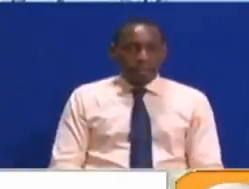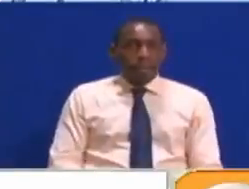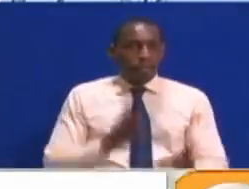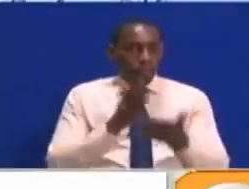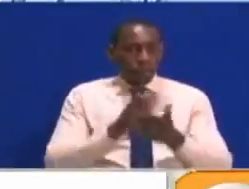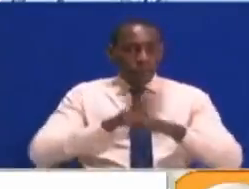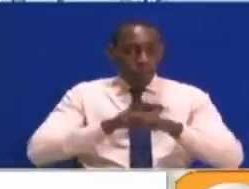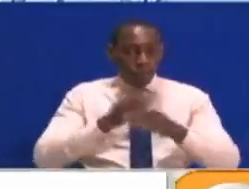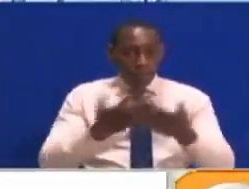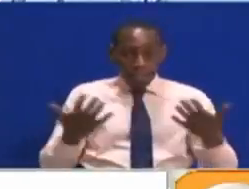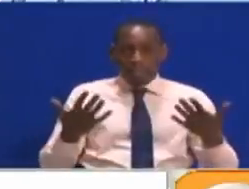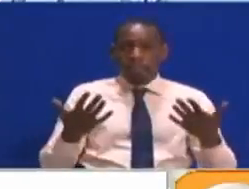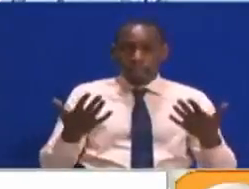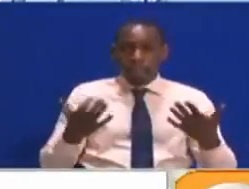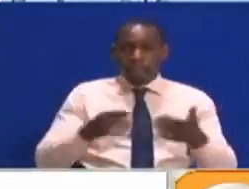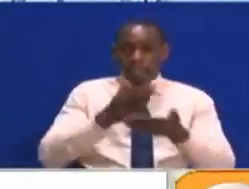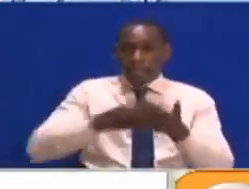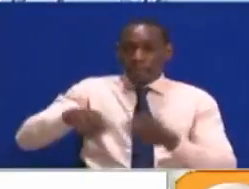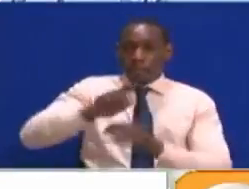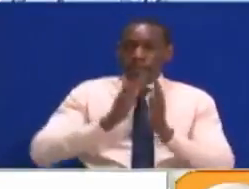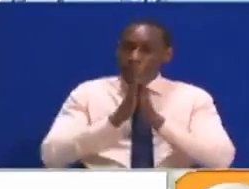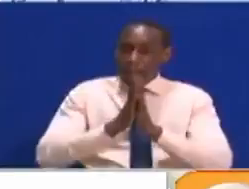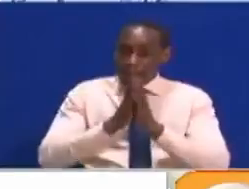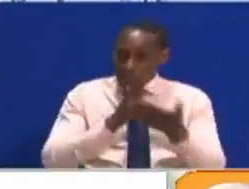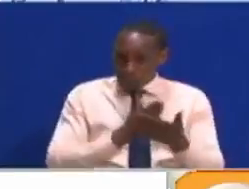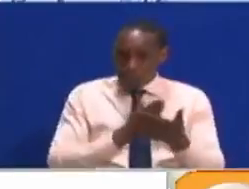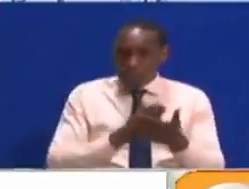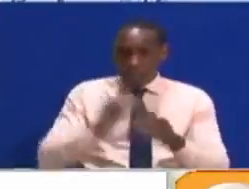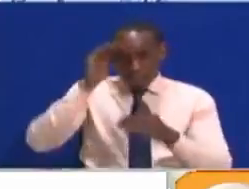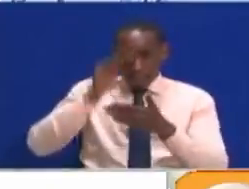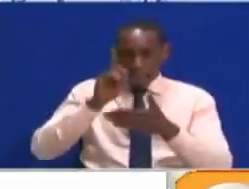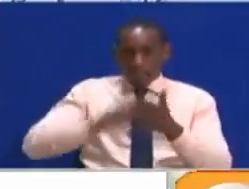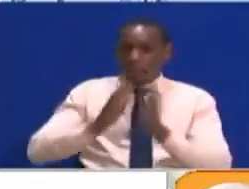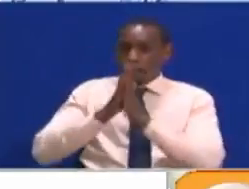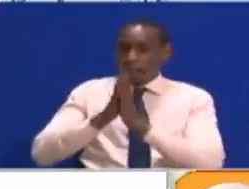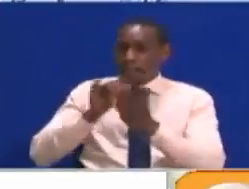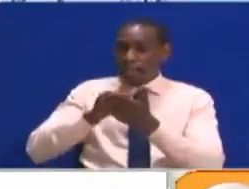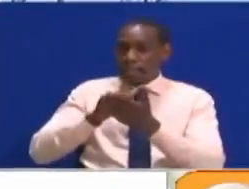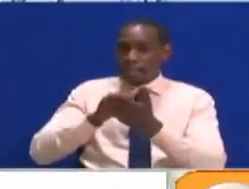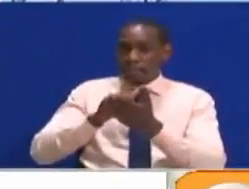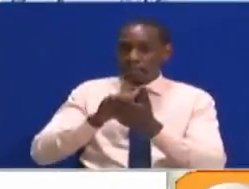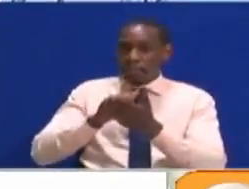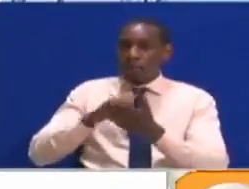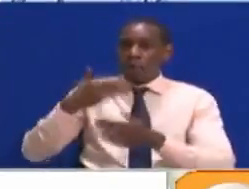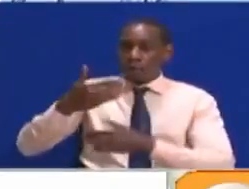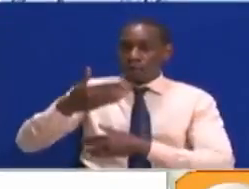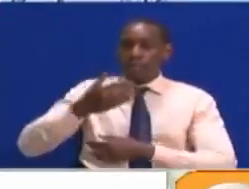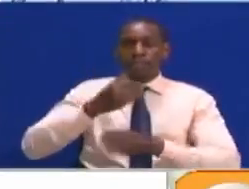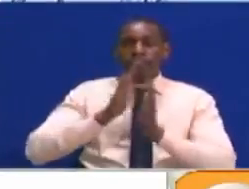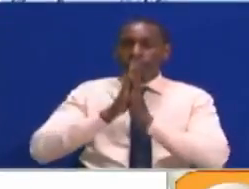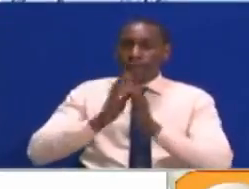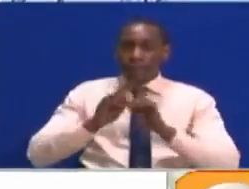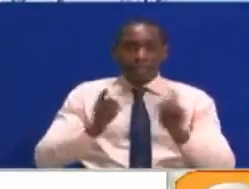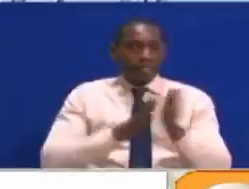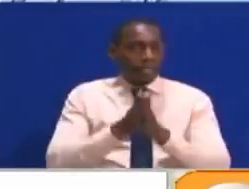is obviously a good thing. After all, some of us who pray believe that prayer actually ought to be a daily discipline. But